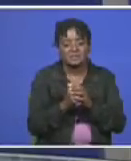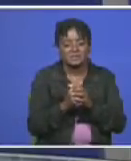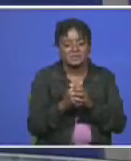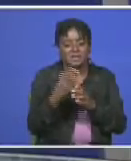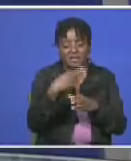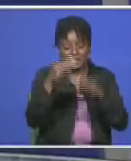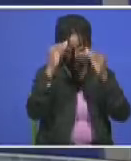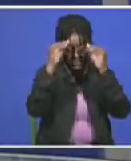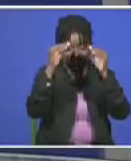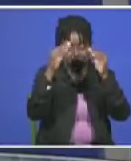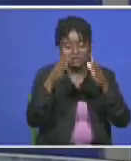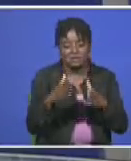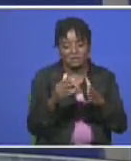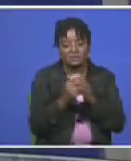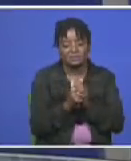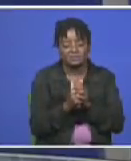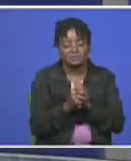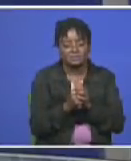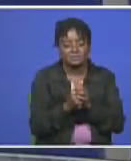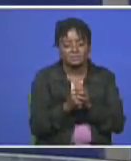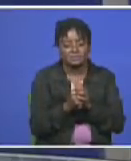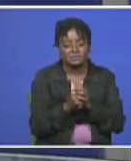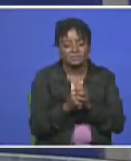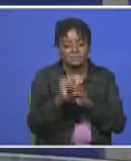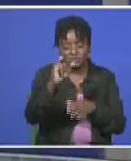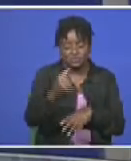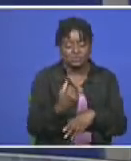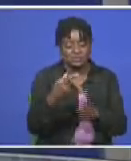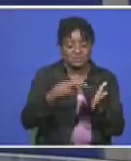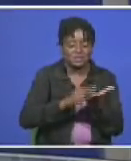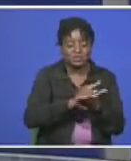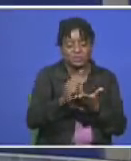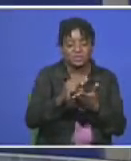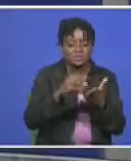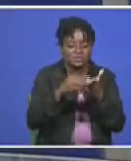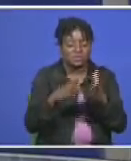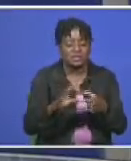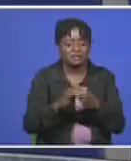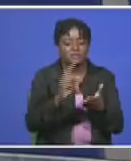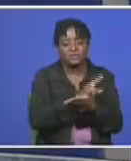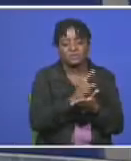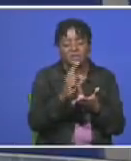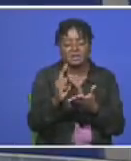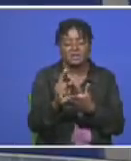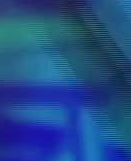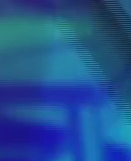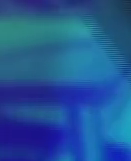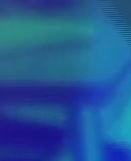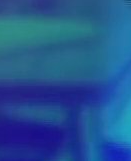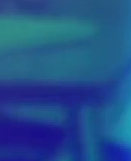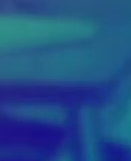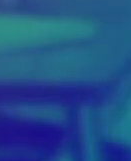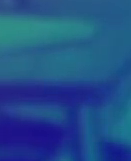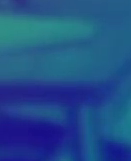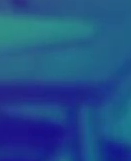leadership and academics, LaDon Davis introduces us to this week's Student of the Week.